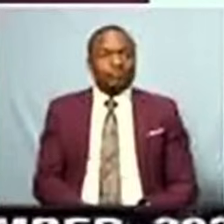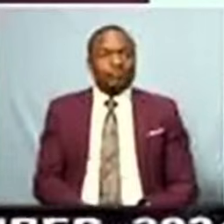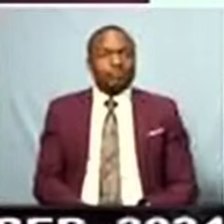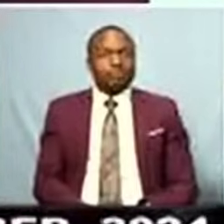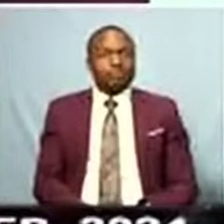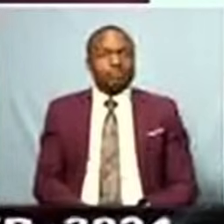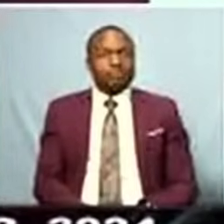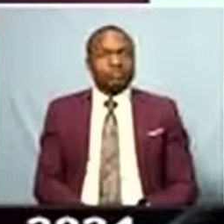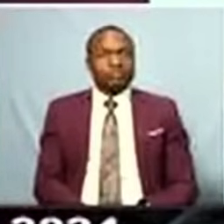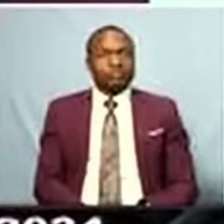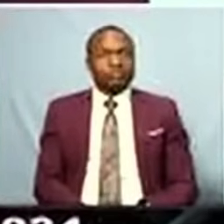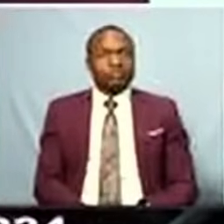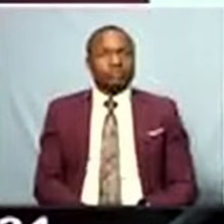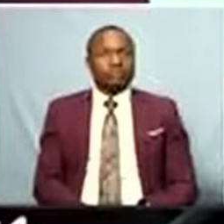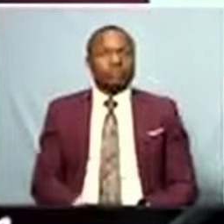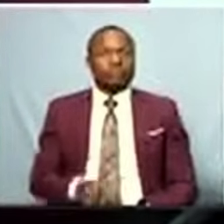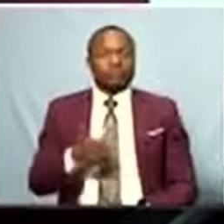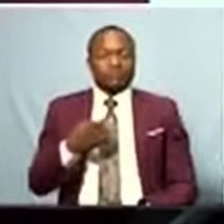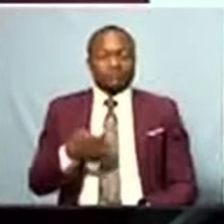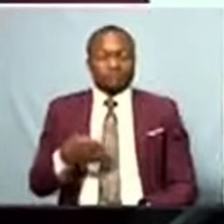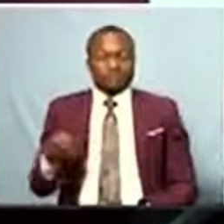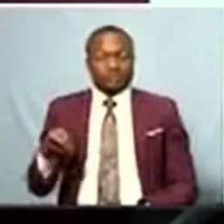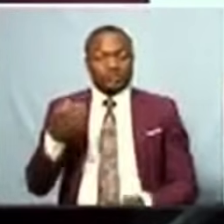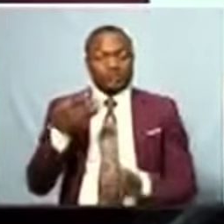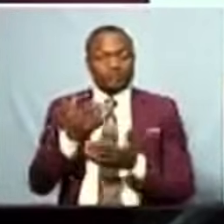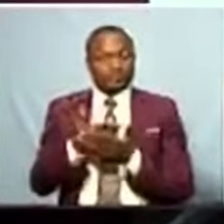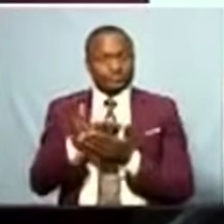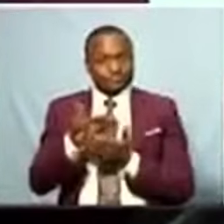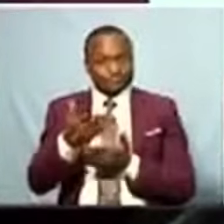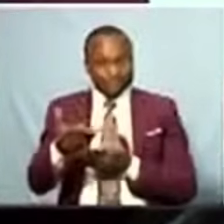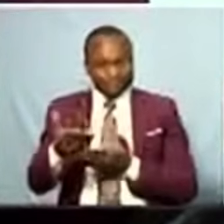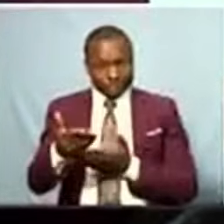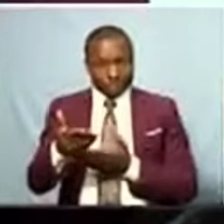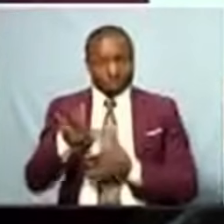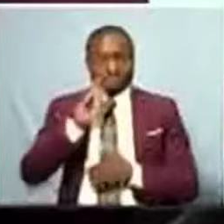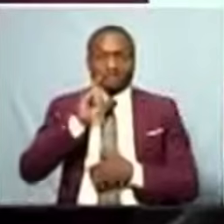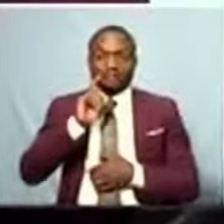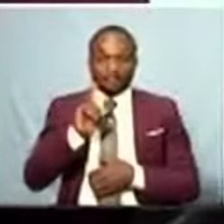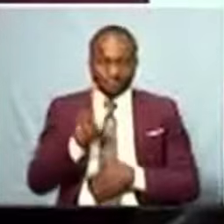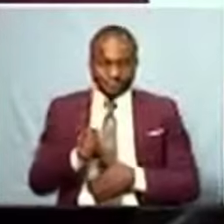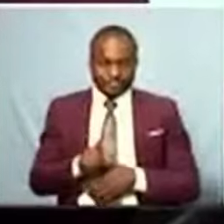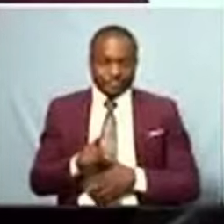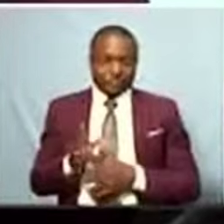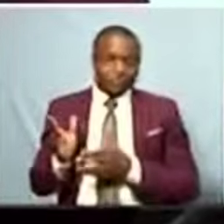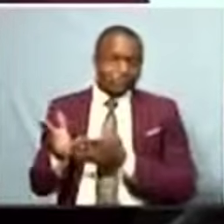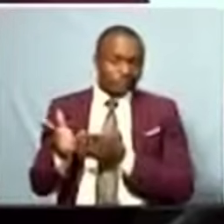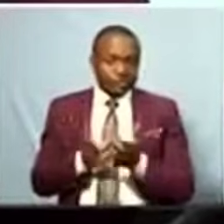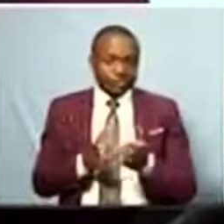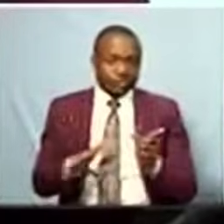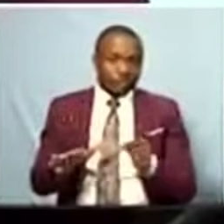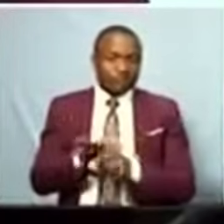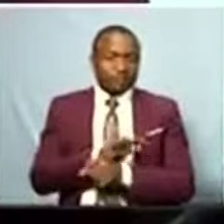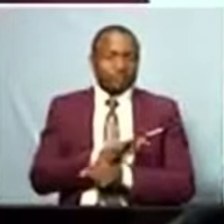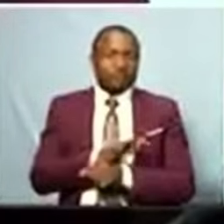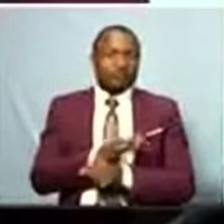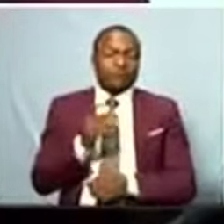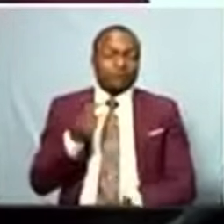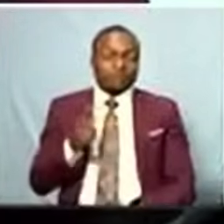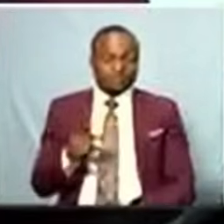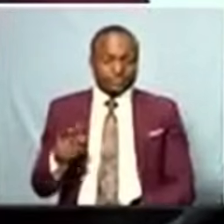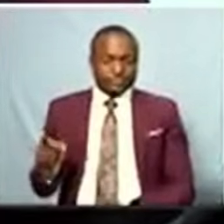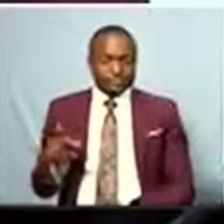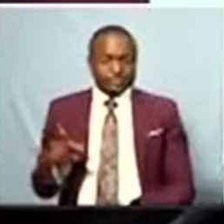an equipment is procured, it should come with the whole package during